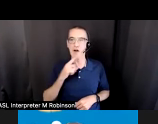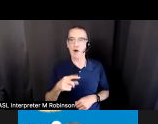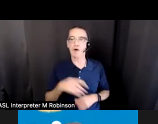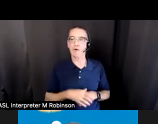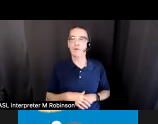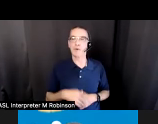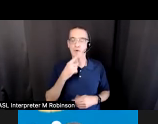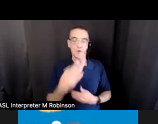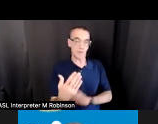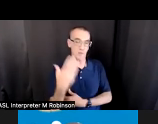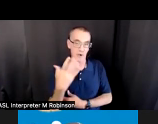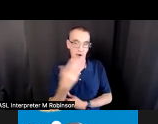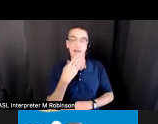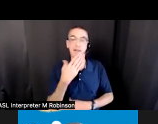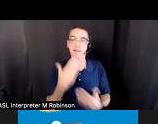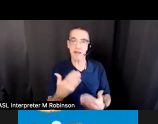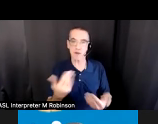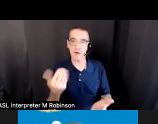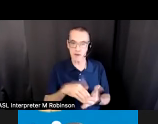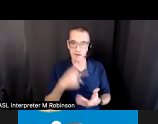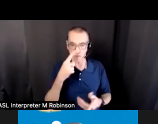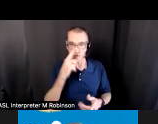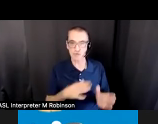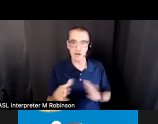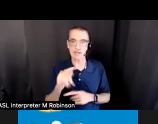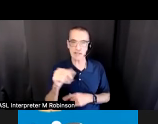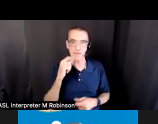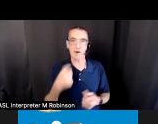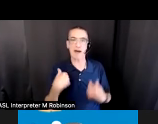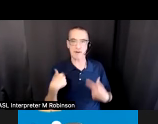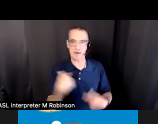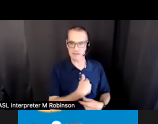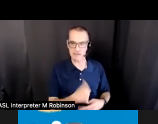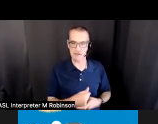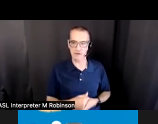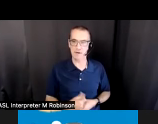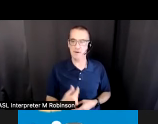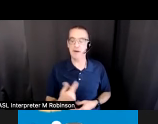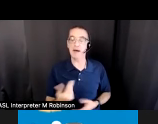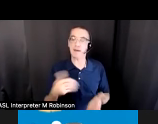So good morning, and thank you again to Strategies TA for having us.